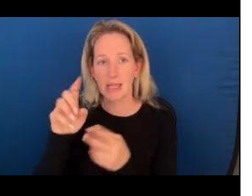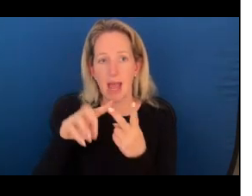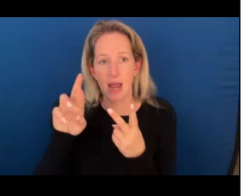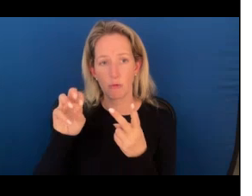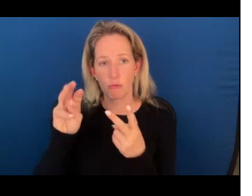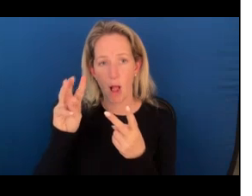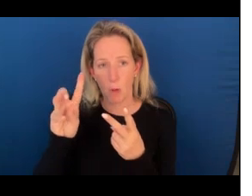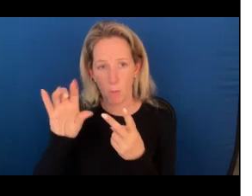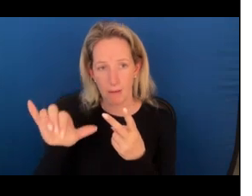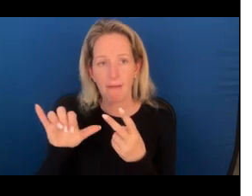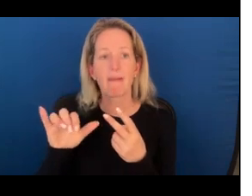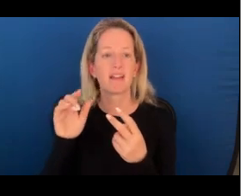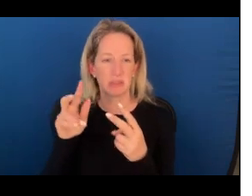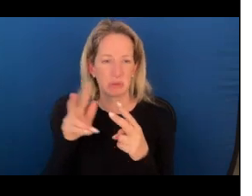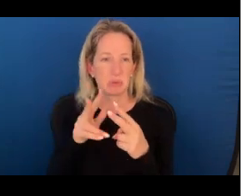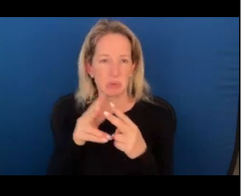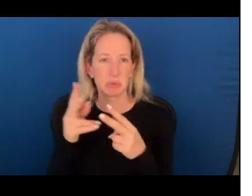please.